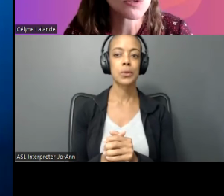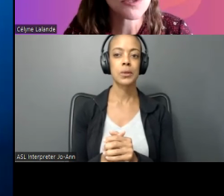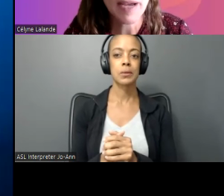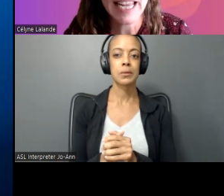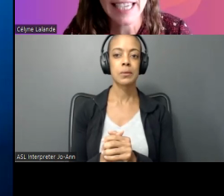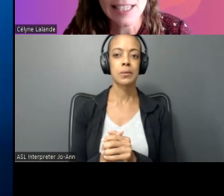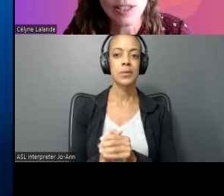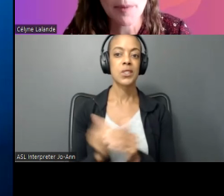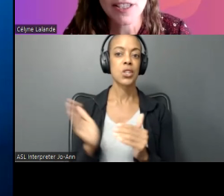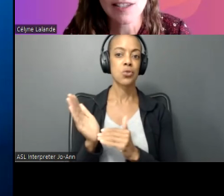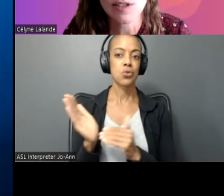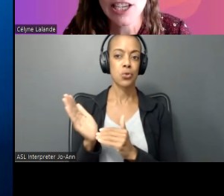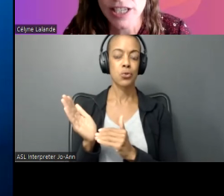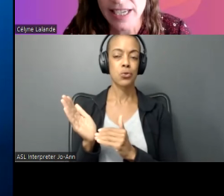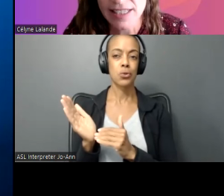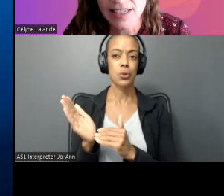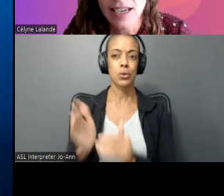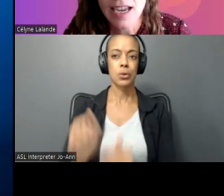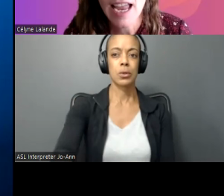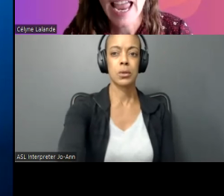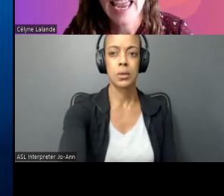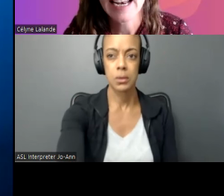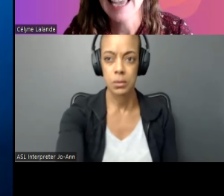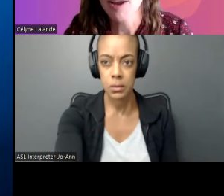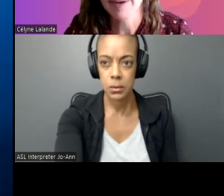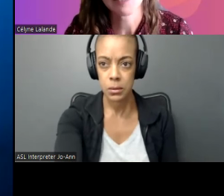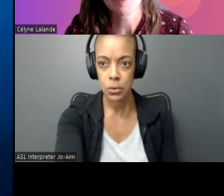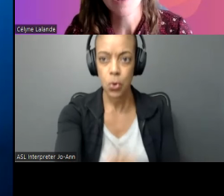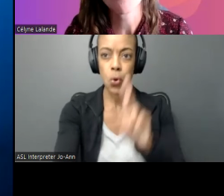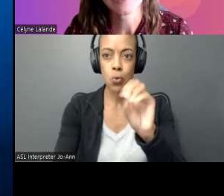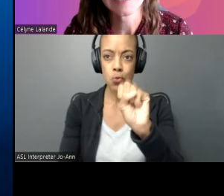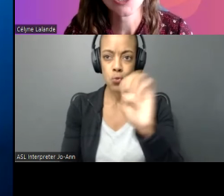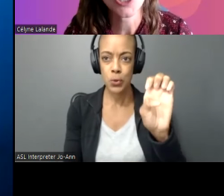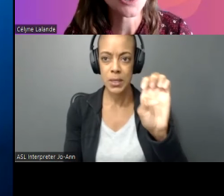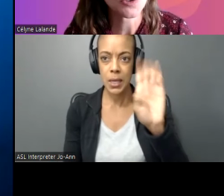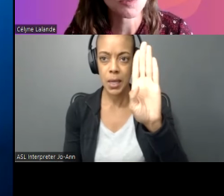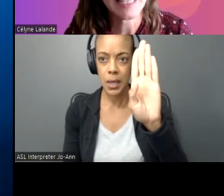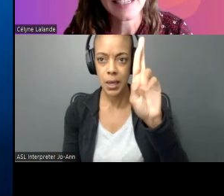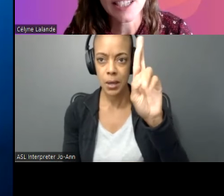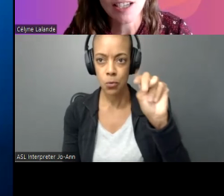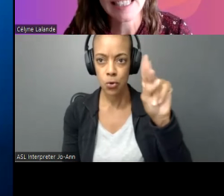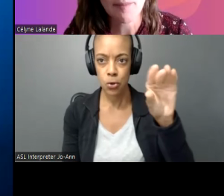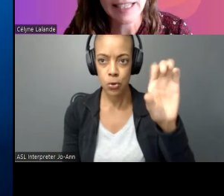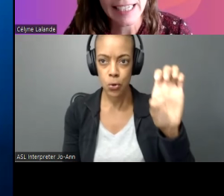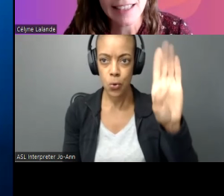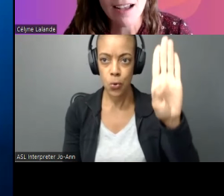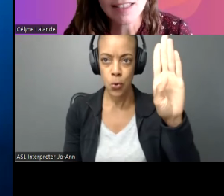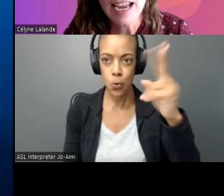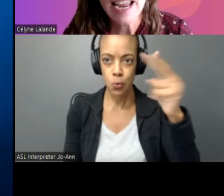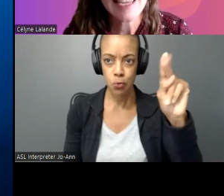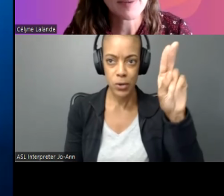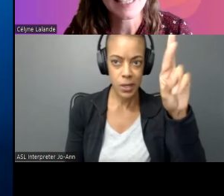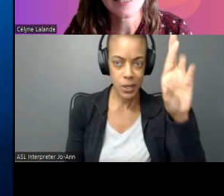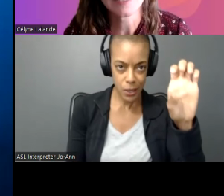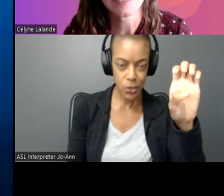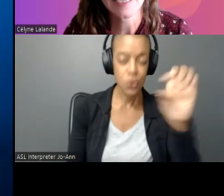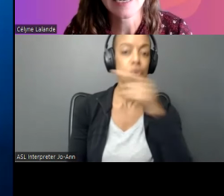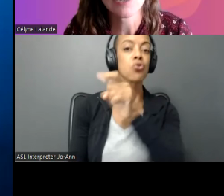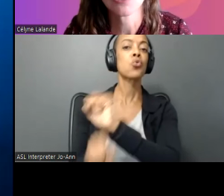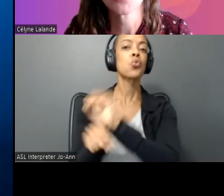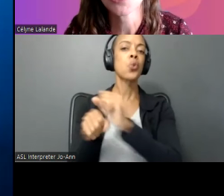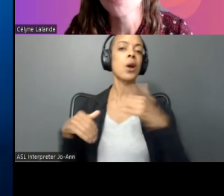is a psychologist with children who are followed by CPS. She works with young people